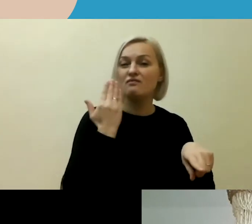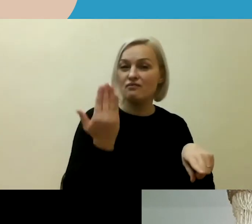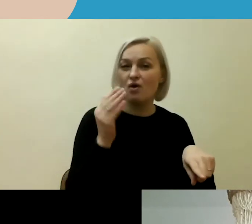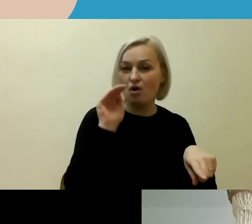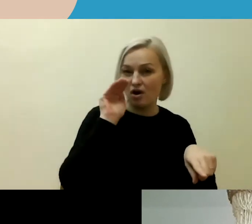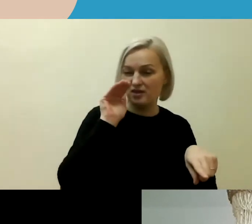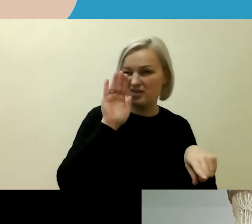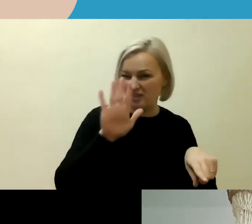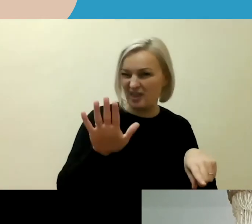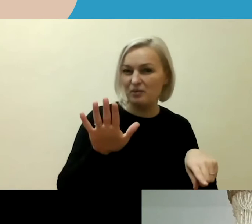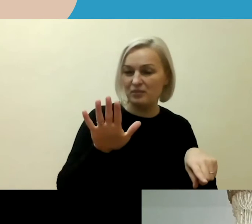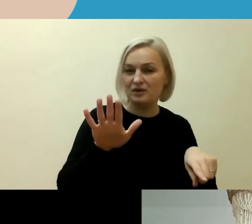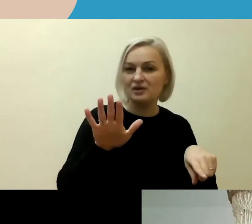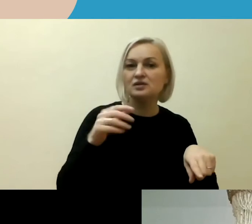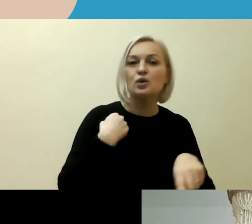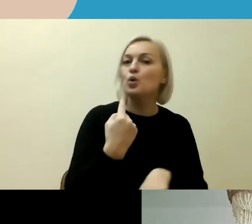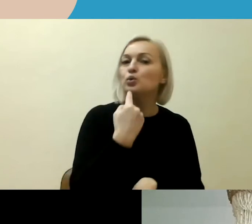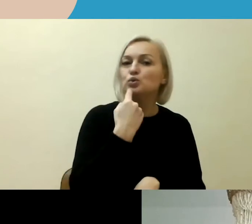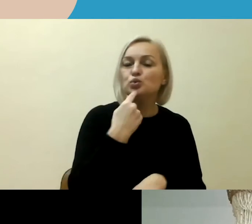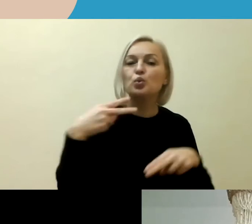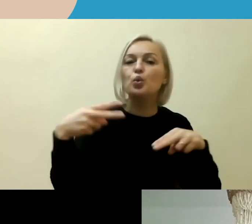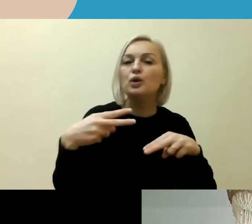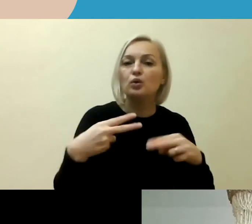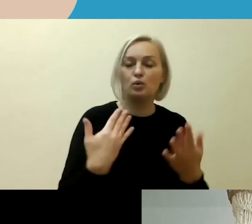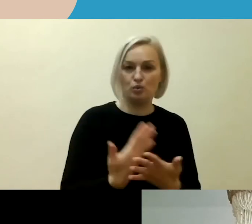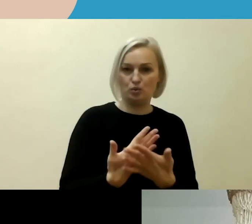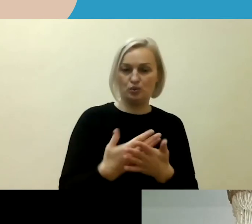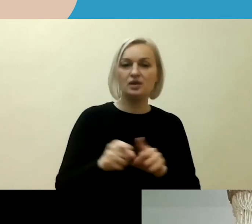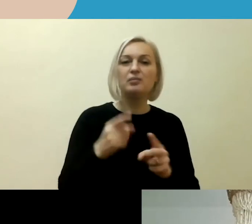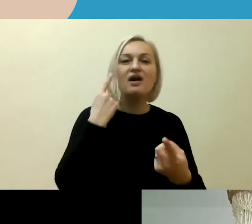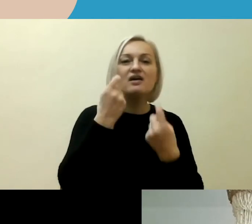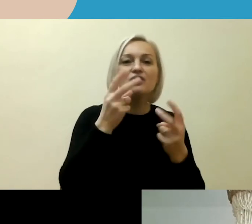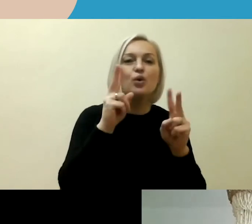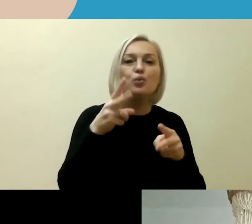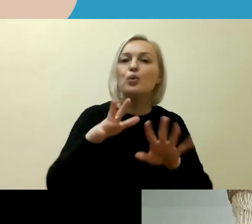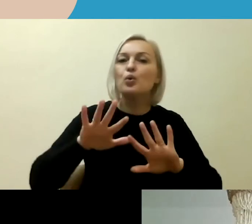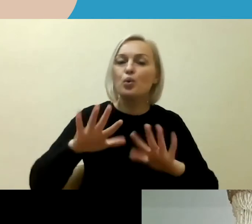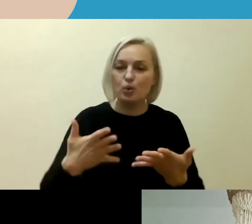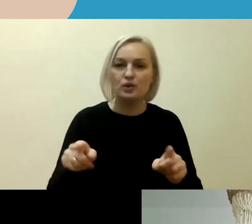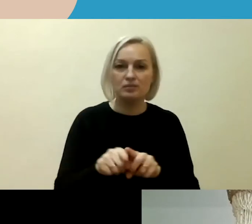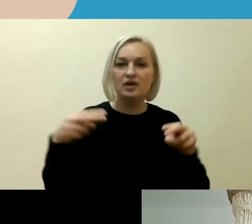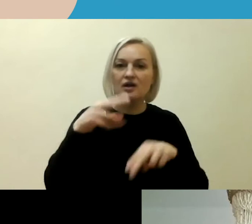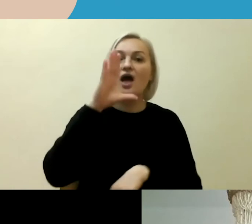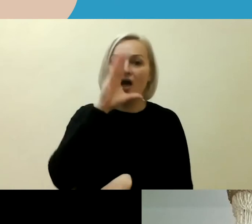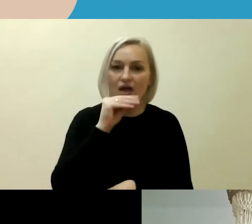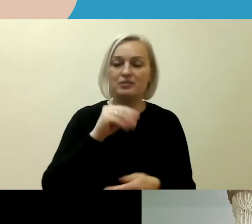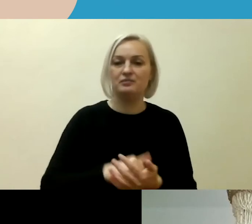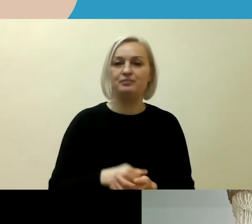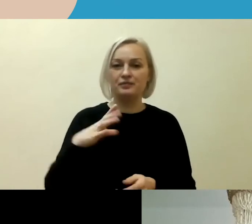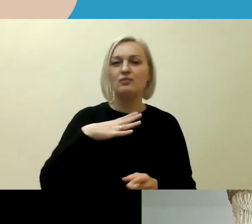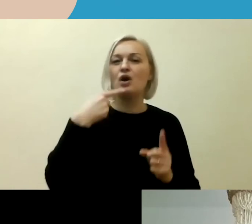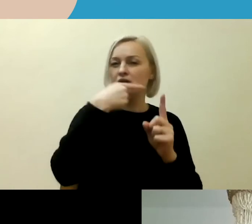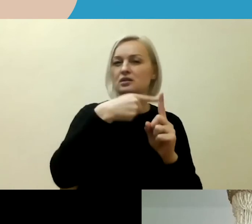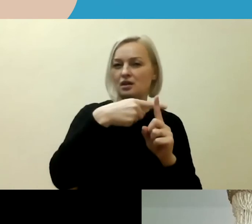understand why it is sometimes hard to prove that it was a hate crime and what information